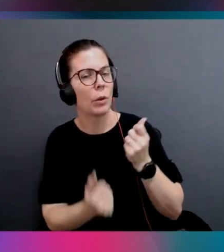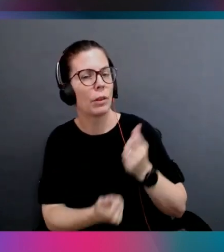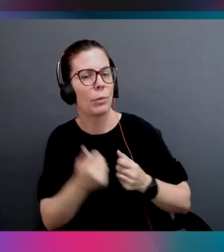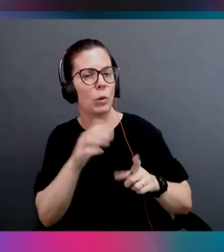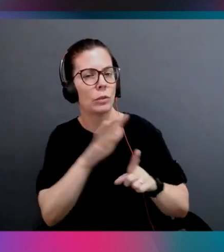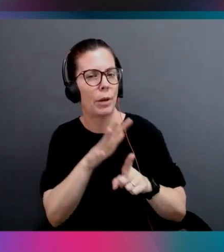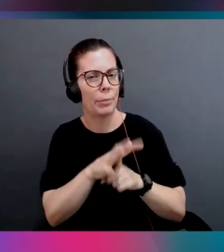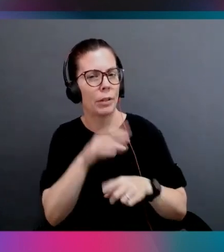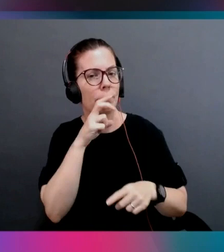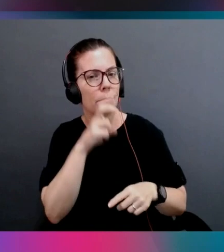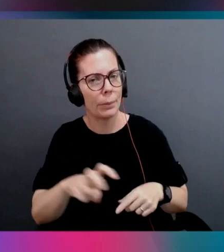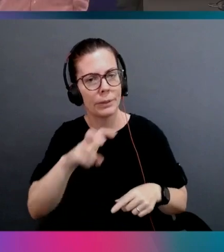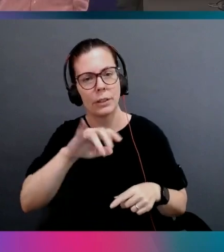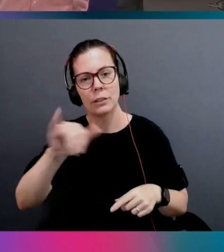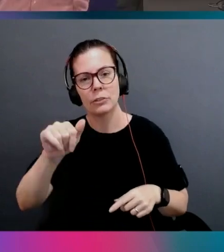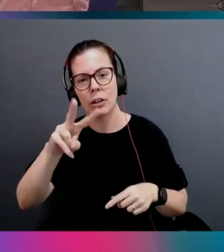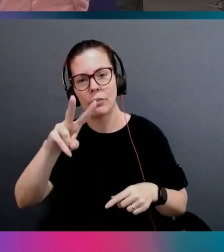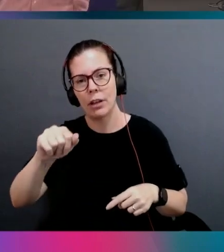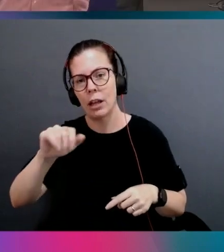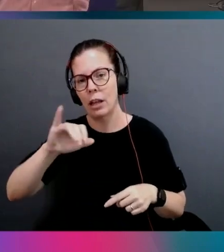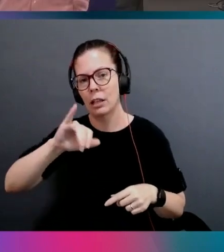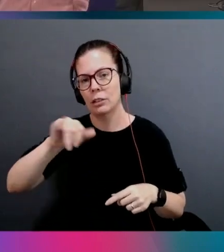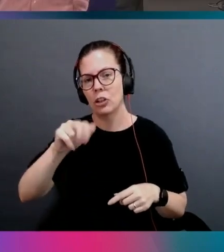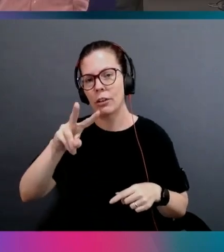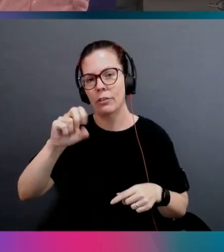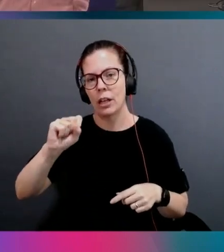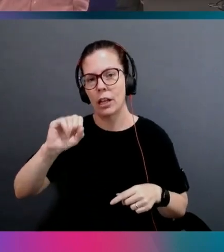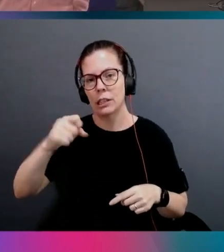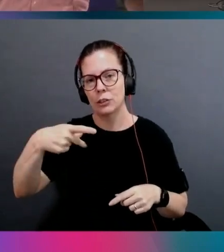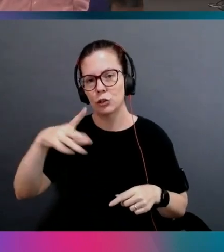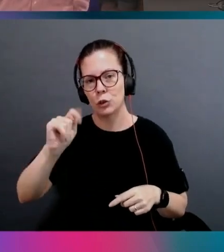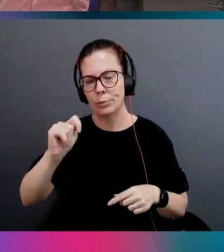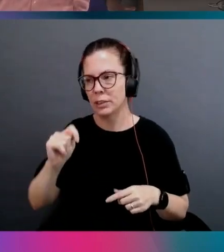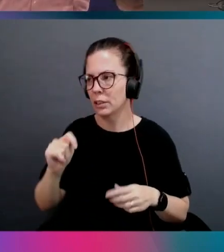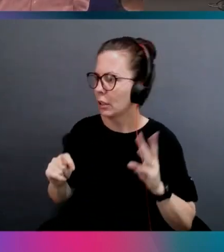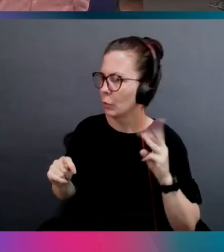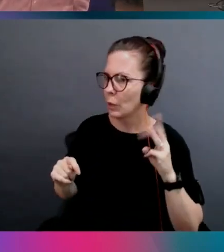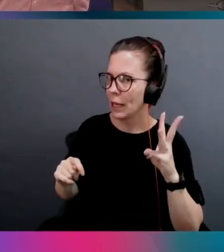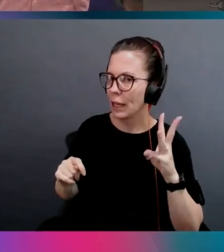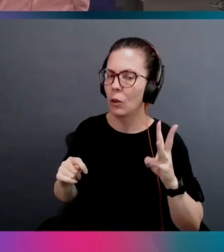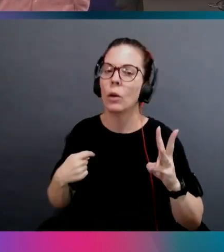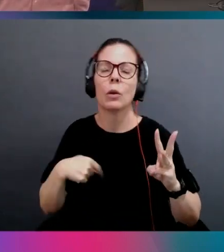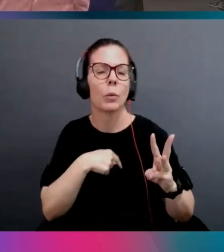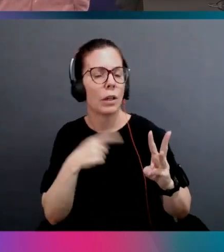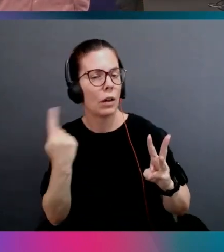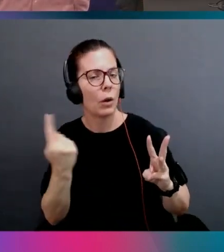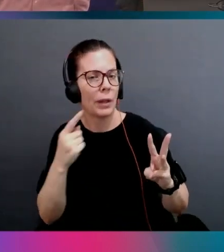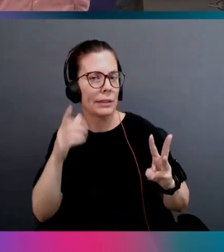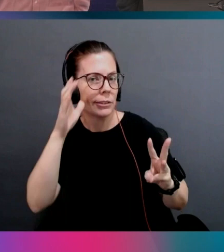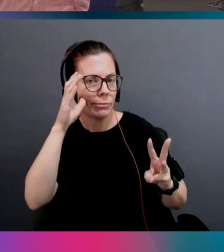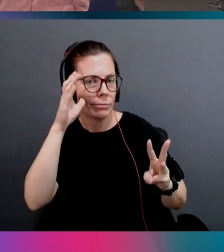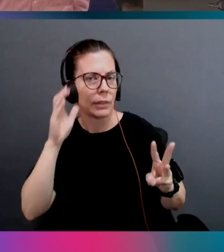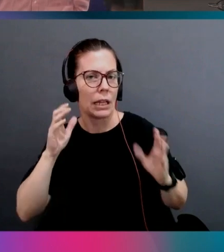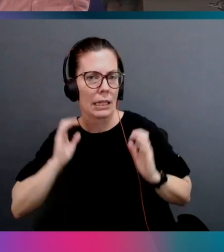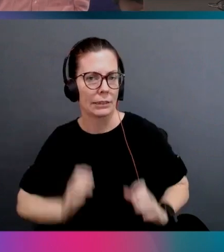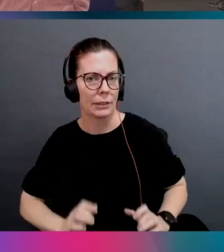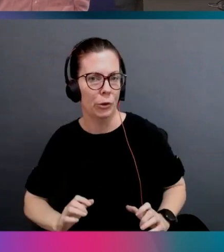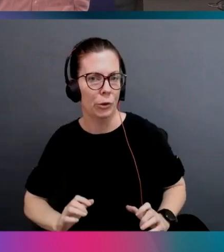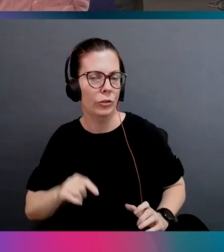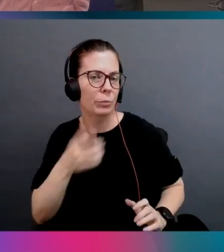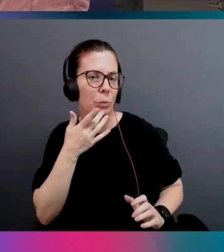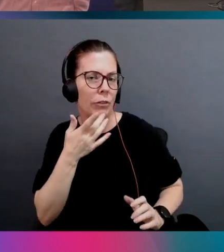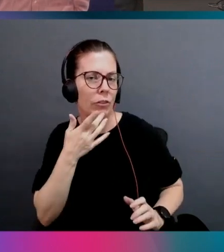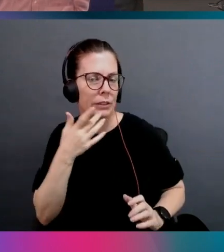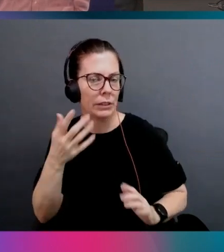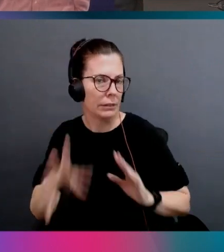Python, Java, and JavaScript. Okay. Wow. Excellent. And we're always listening to customers, on what other languages we need to support